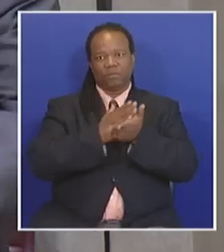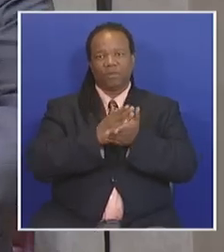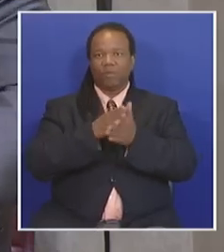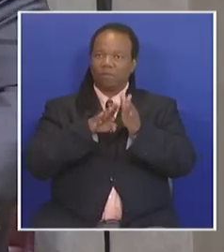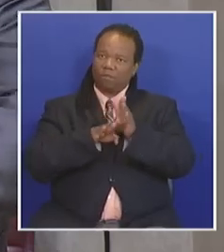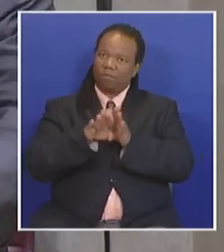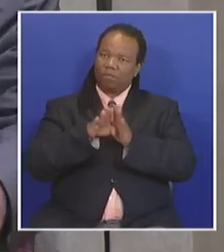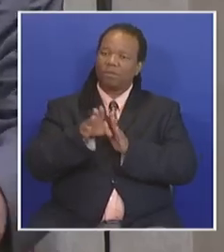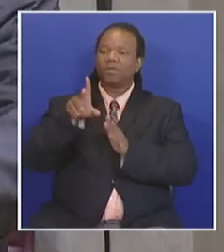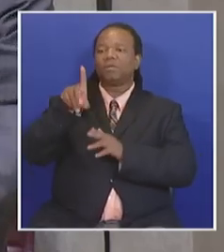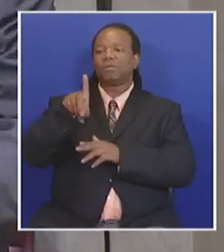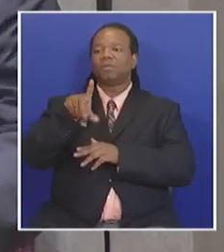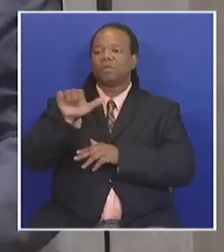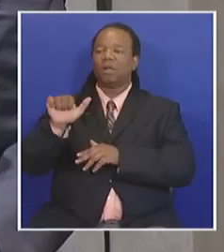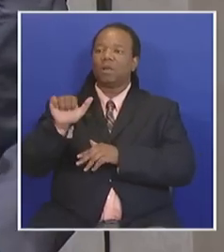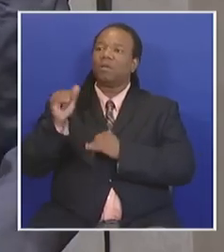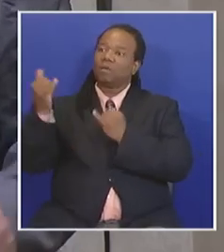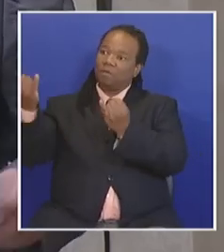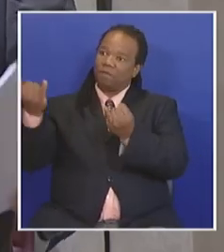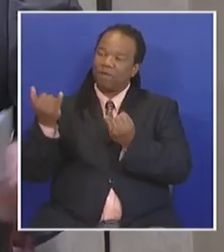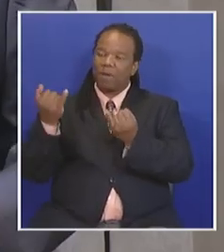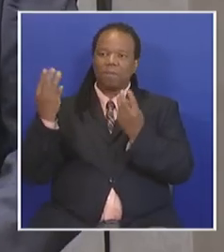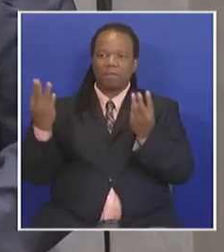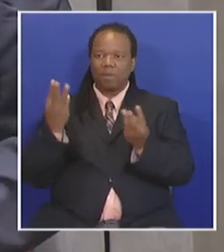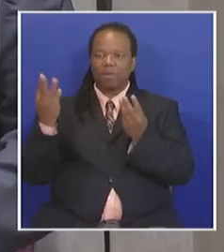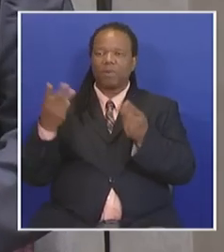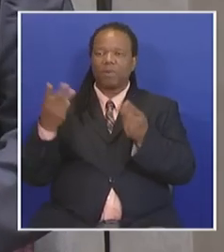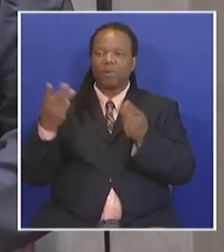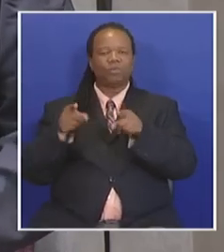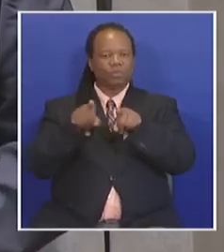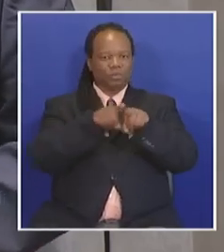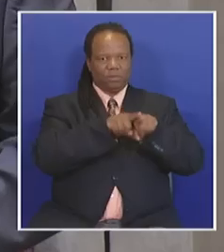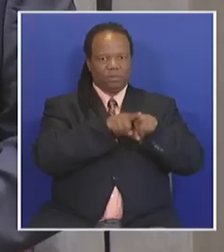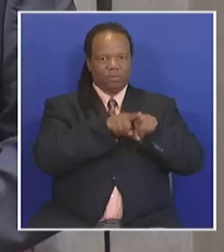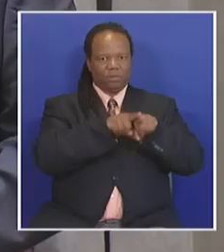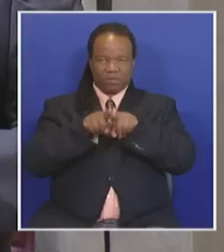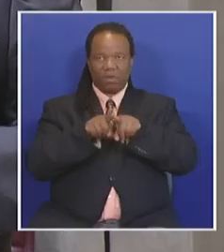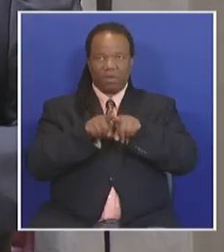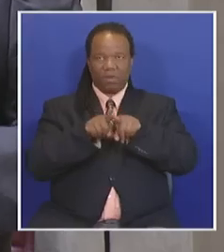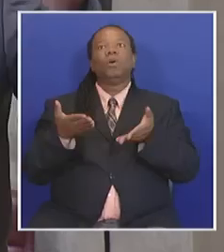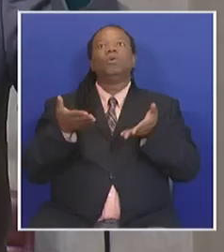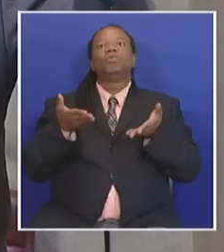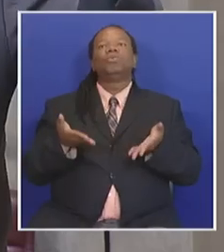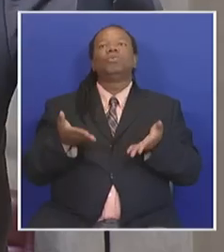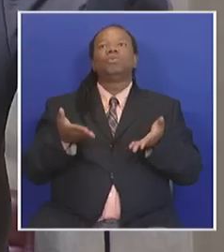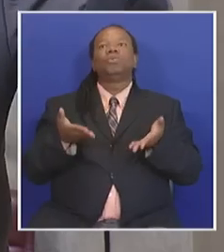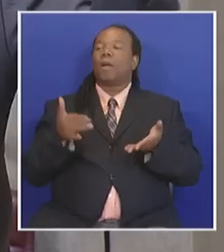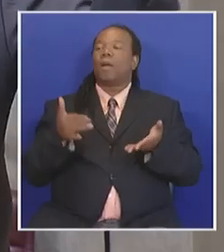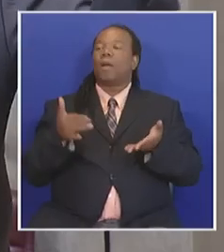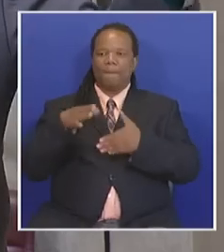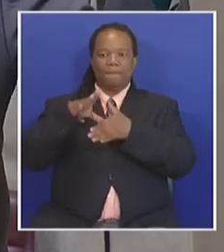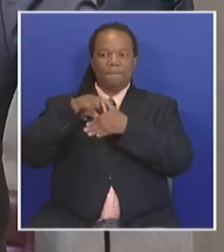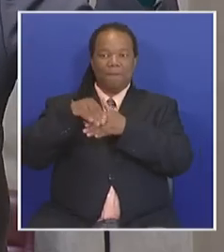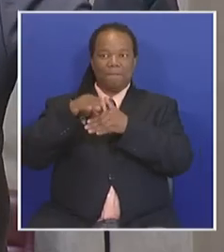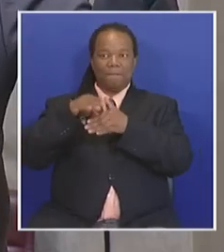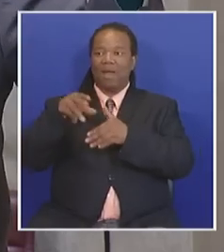all South Africans to do the same, and that is why today I brought for each and every member of the NCOP a